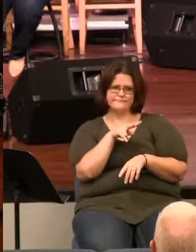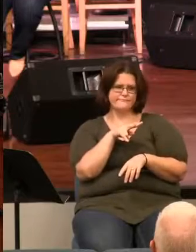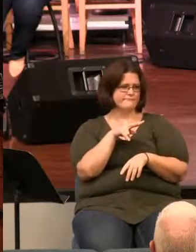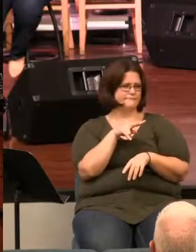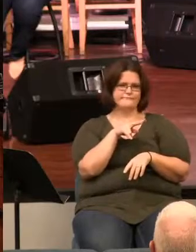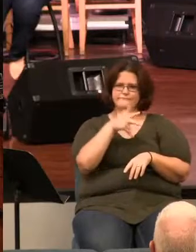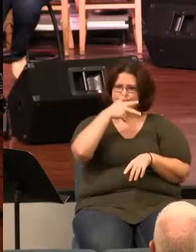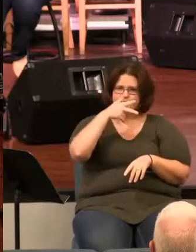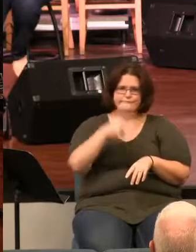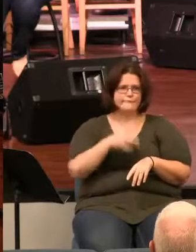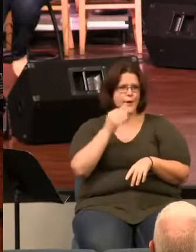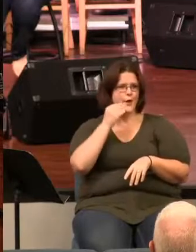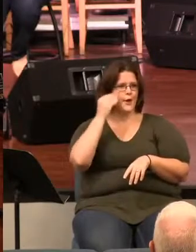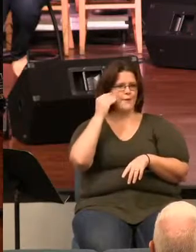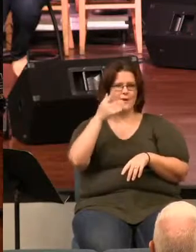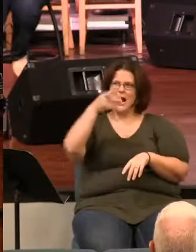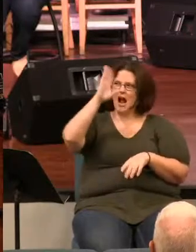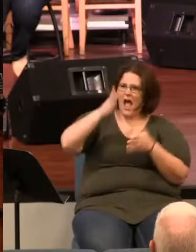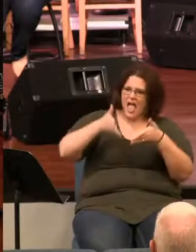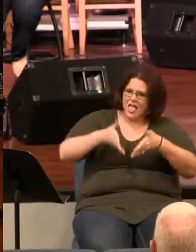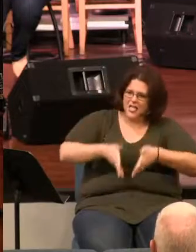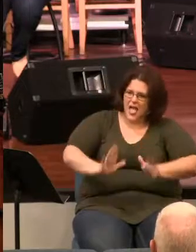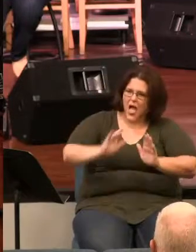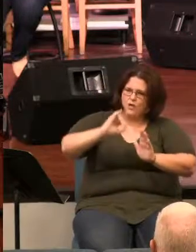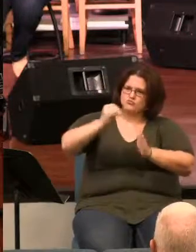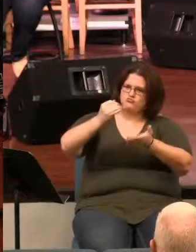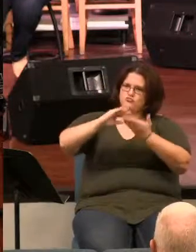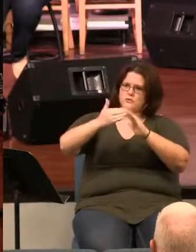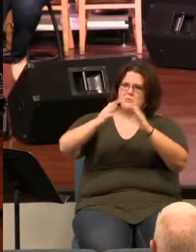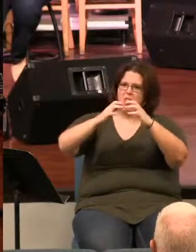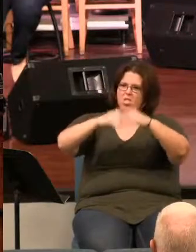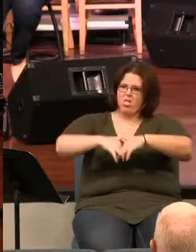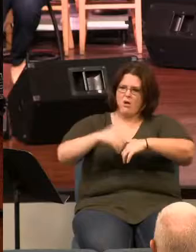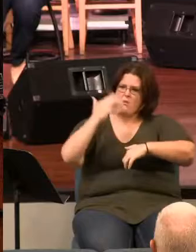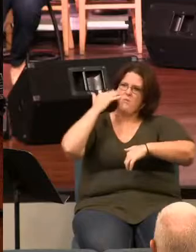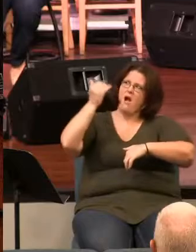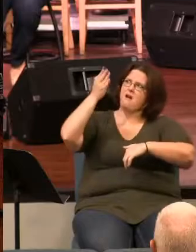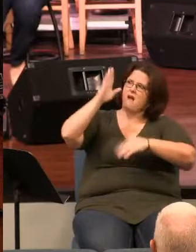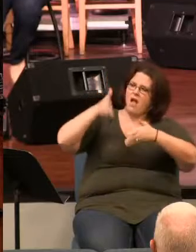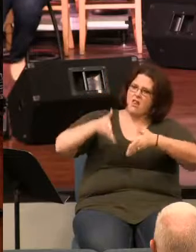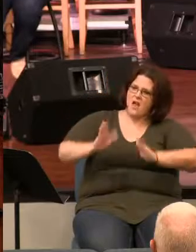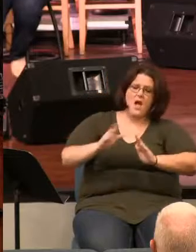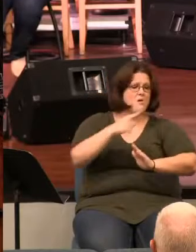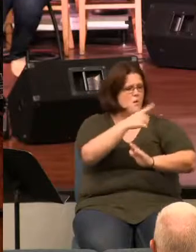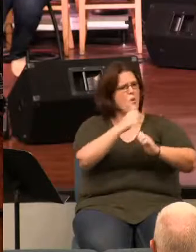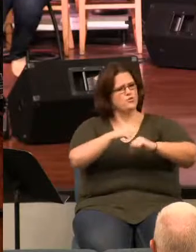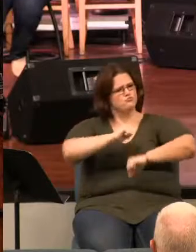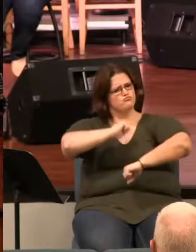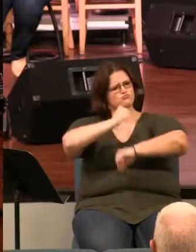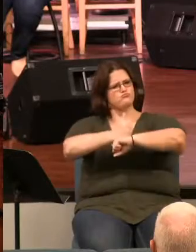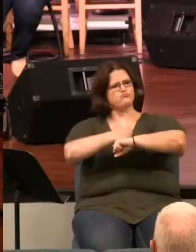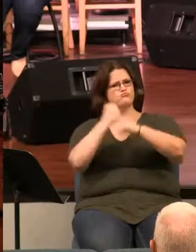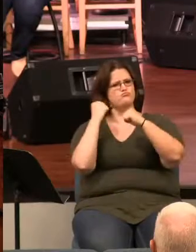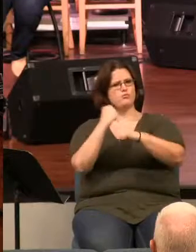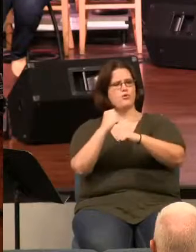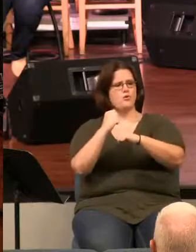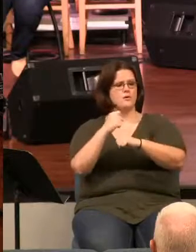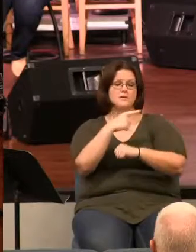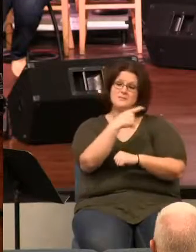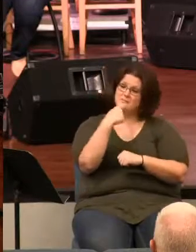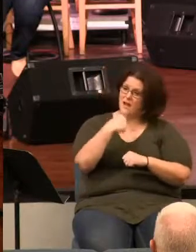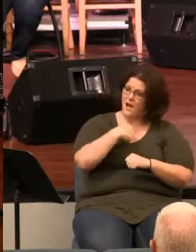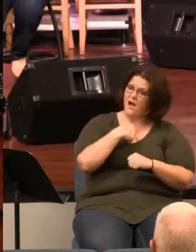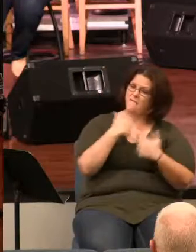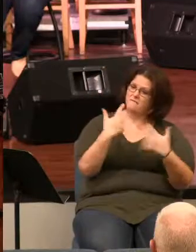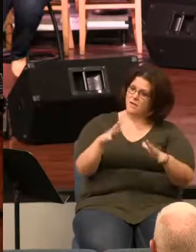say, why has God allowed this destruction to come to his city? I told them of the hand of my God, which had been